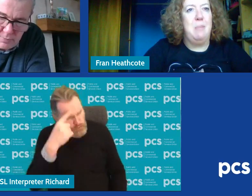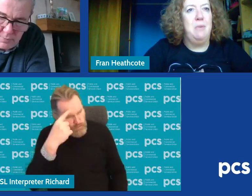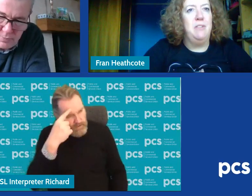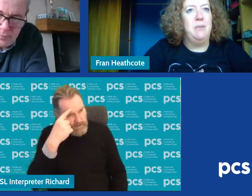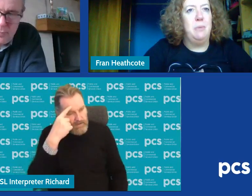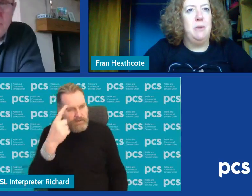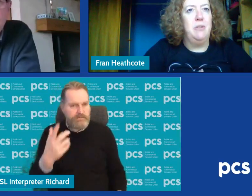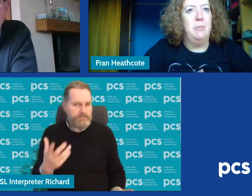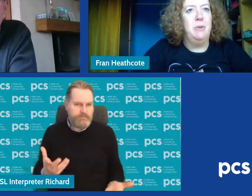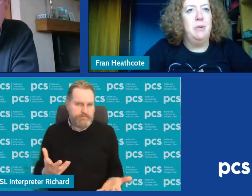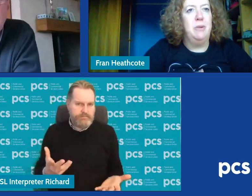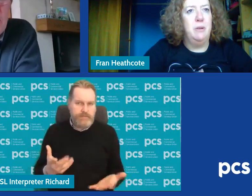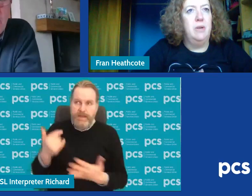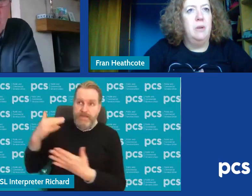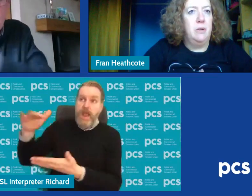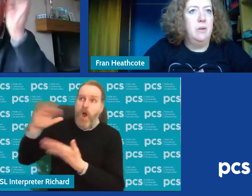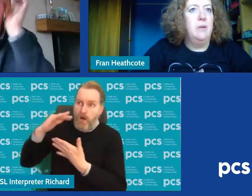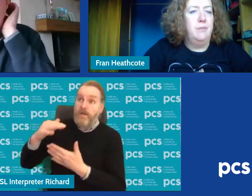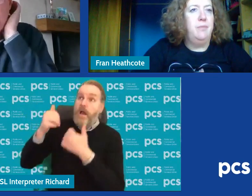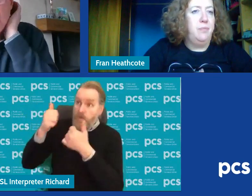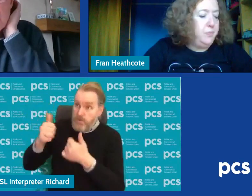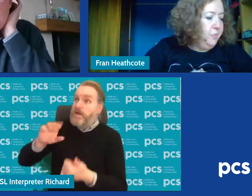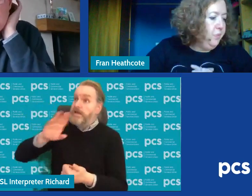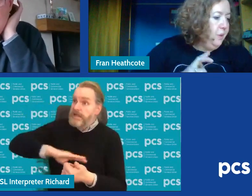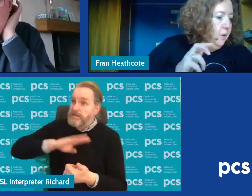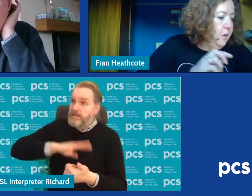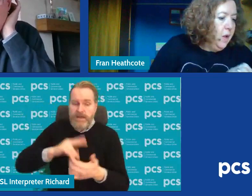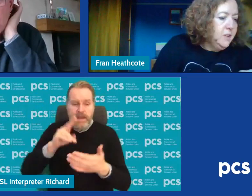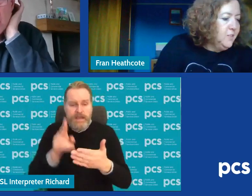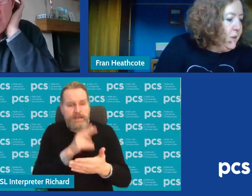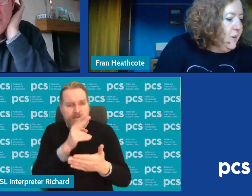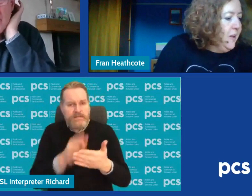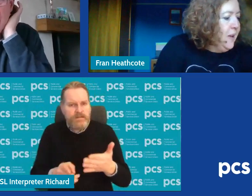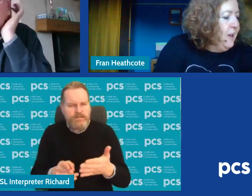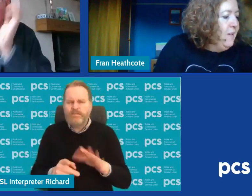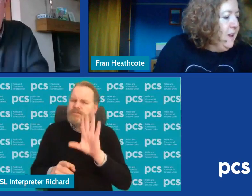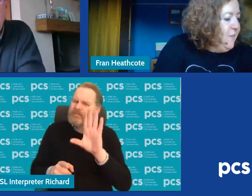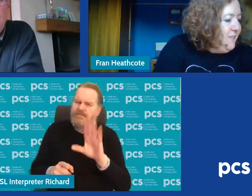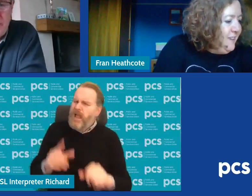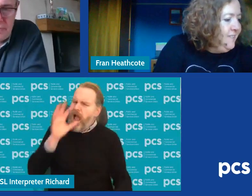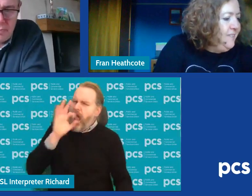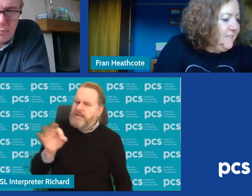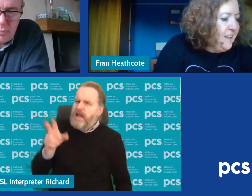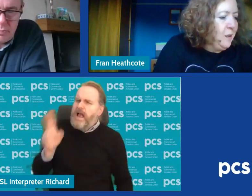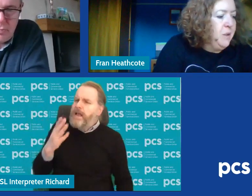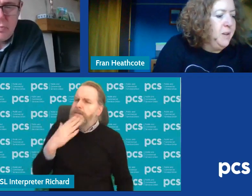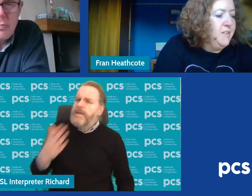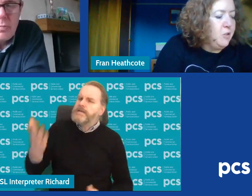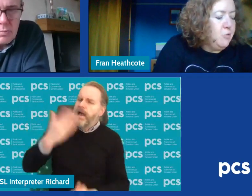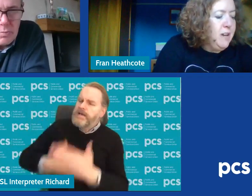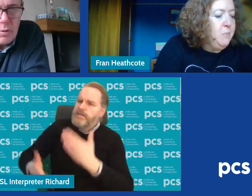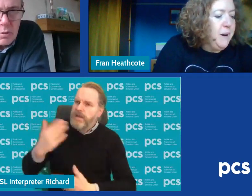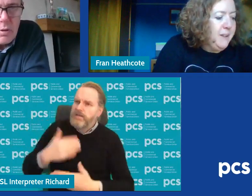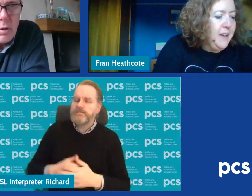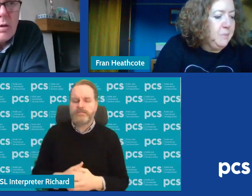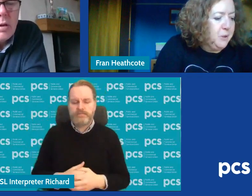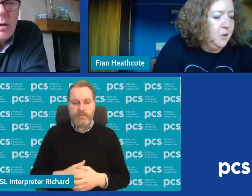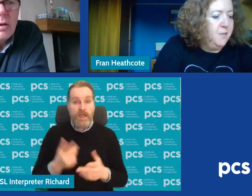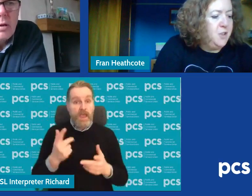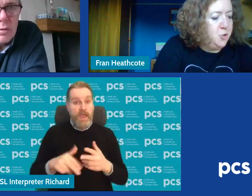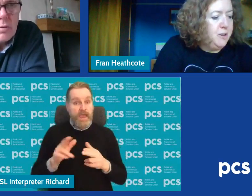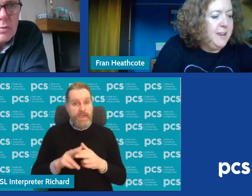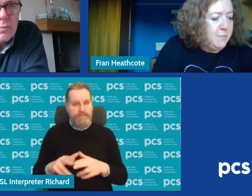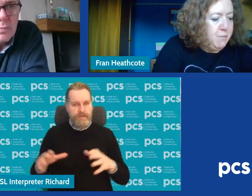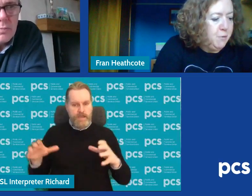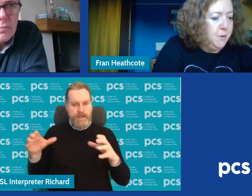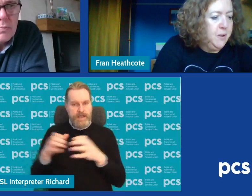as it happened, I suppose. But yeah, so I just missed the start of that point. Could you just repeat that? If a decent settlement is agreed by the Cabinet